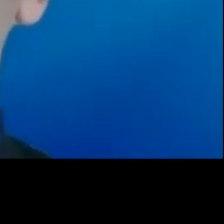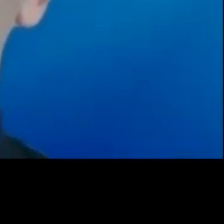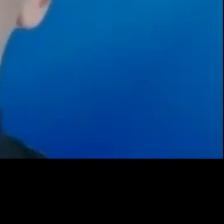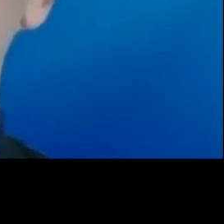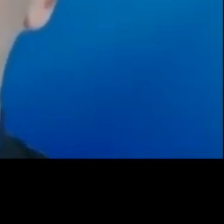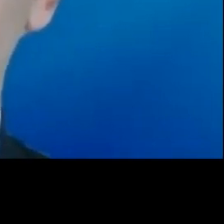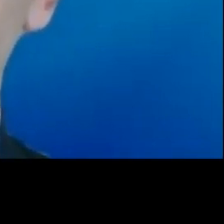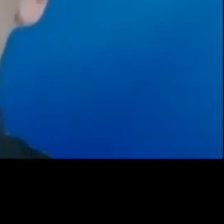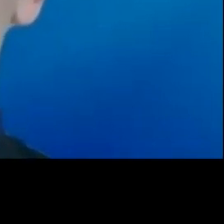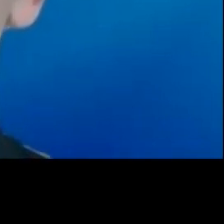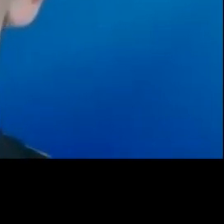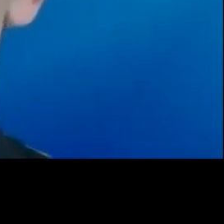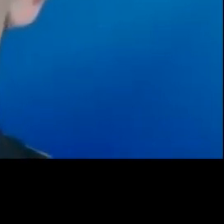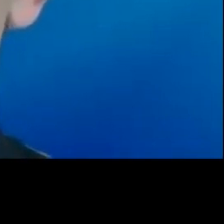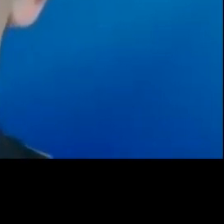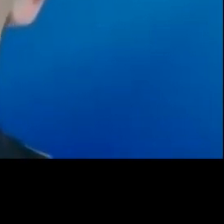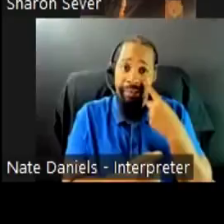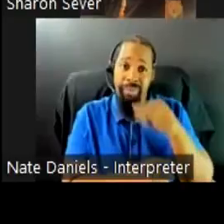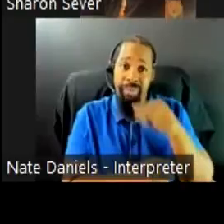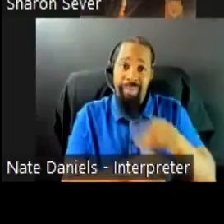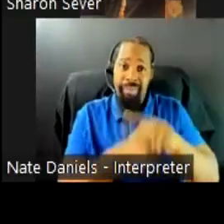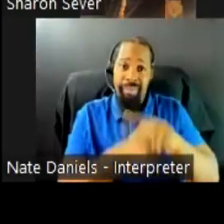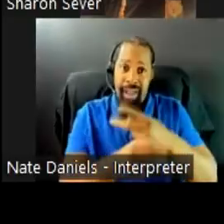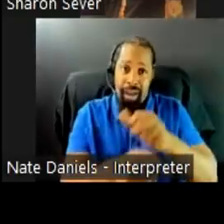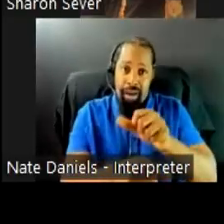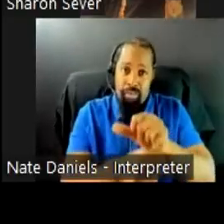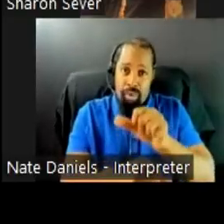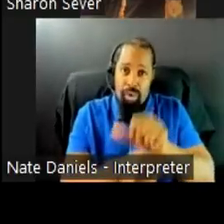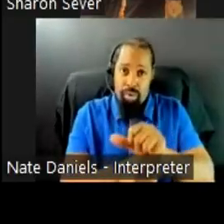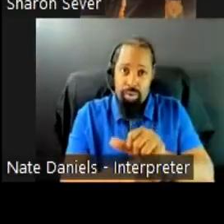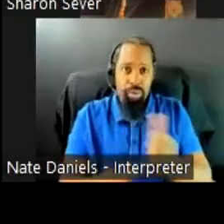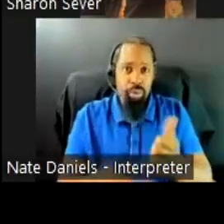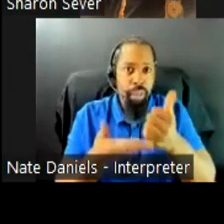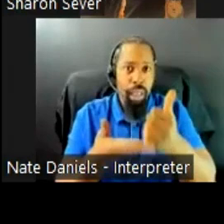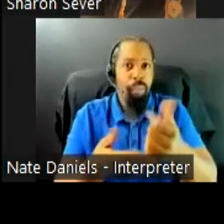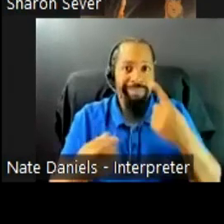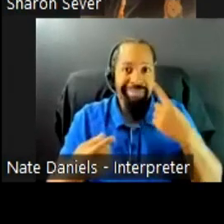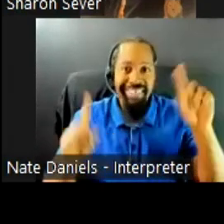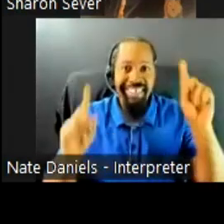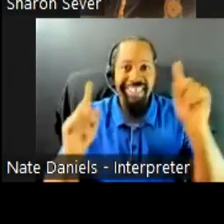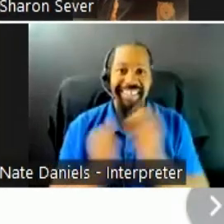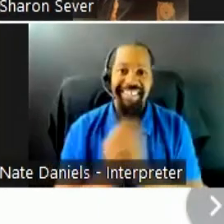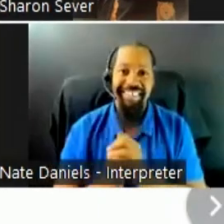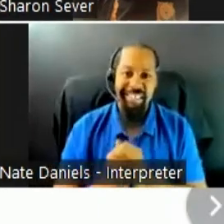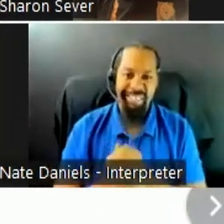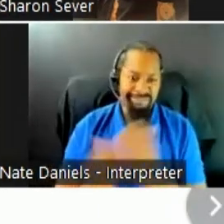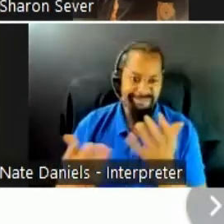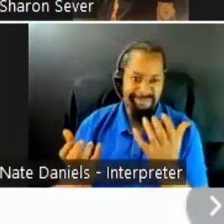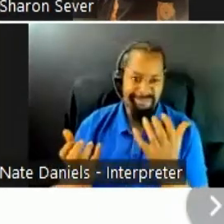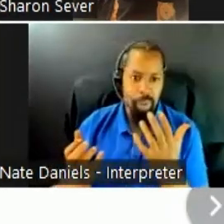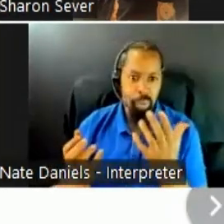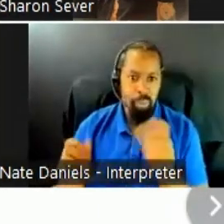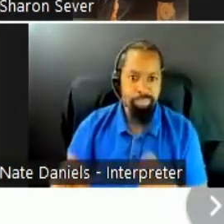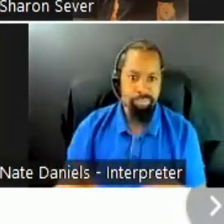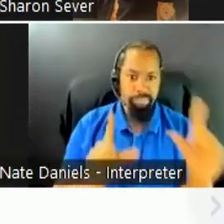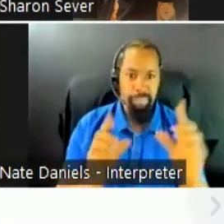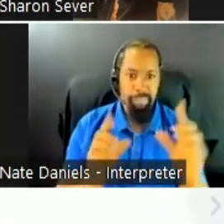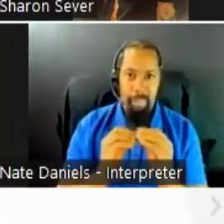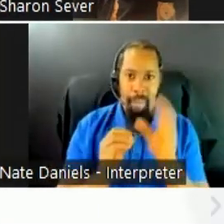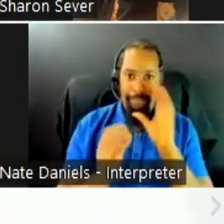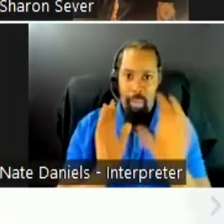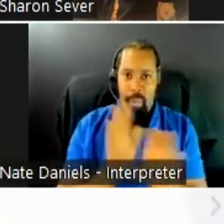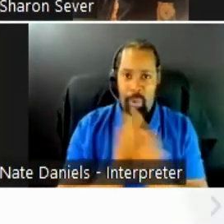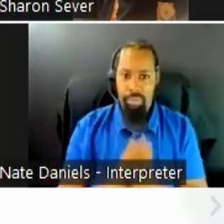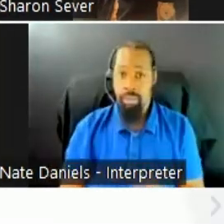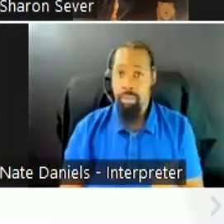successful. I would be remiss if I didn't share a few more of these photos that you sent me. I think we know who this person is.